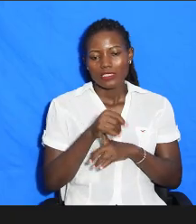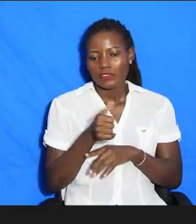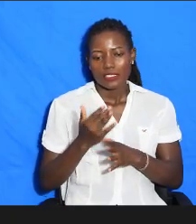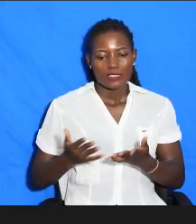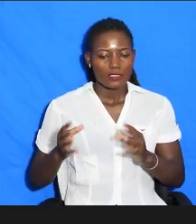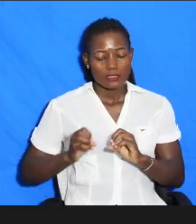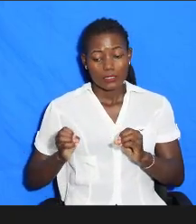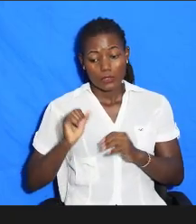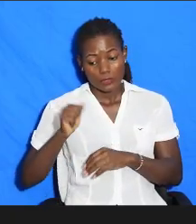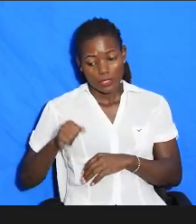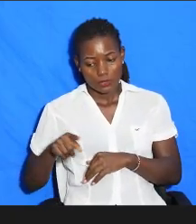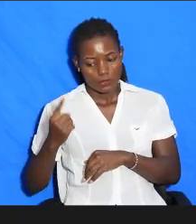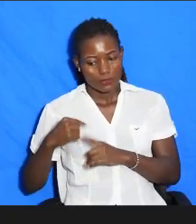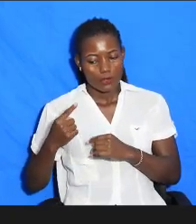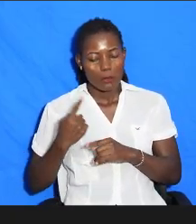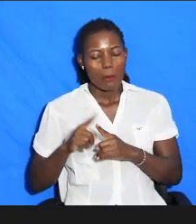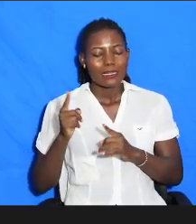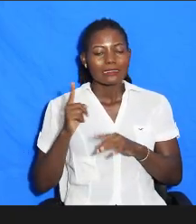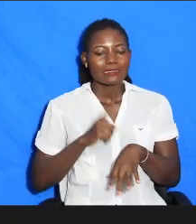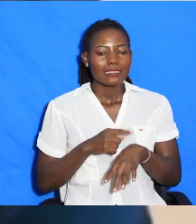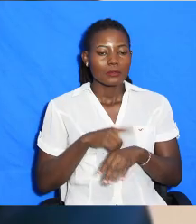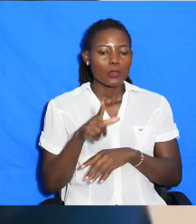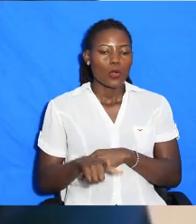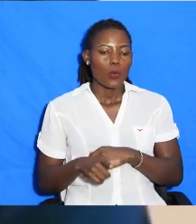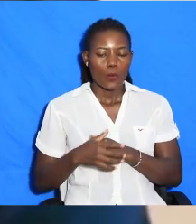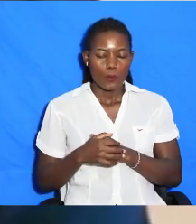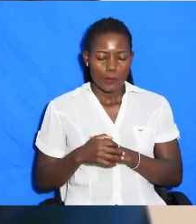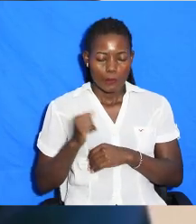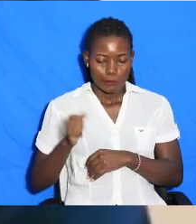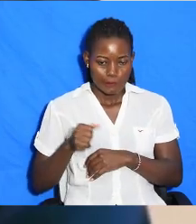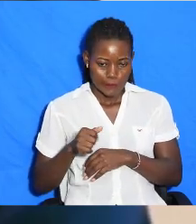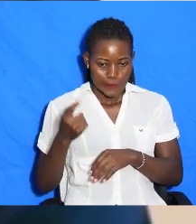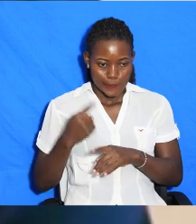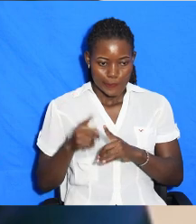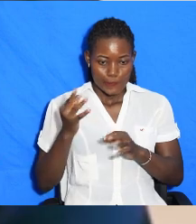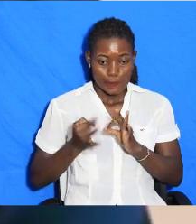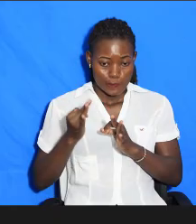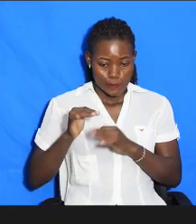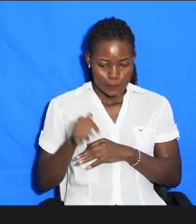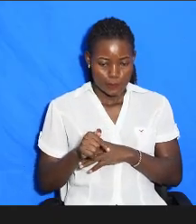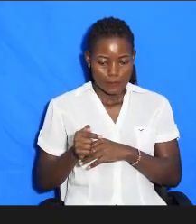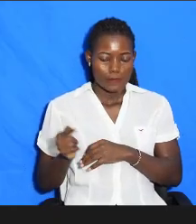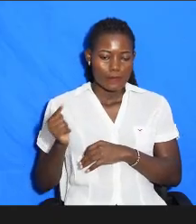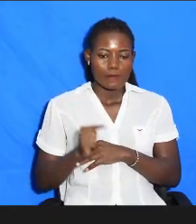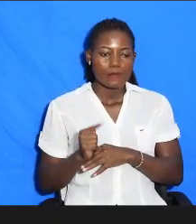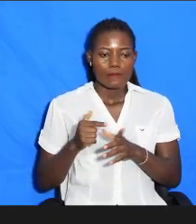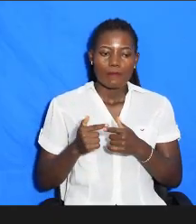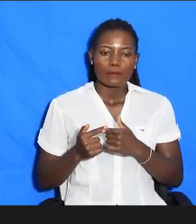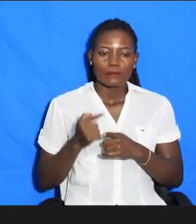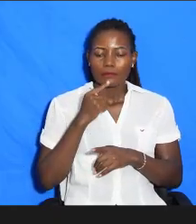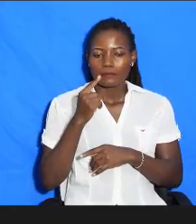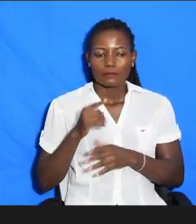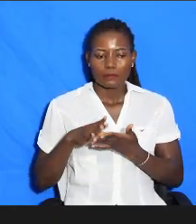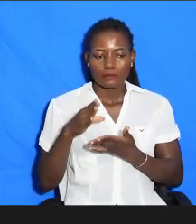Fine, mm, yes, you've beaten him, but the time is slow. You get? yes, yes, Yeah, but if you today, like if you come and you know that you want to